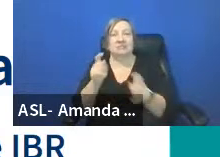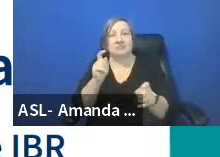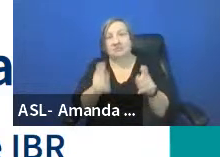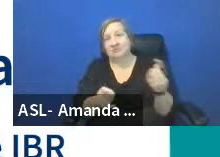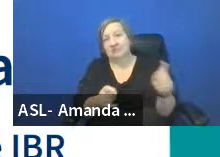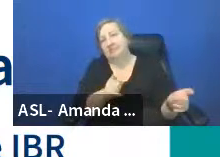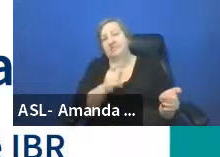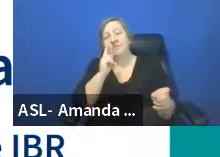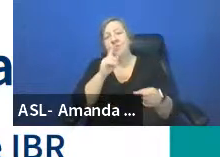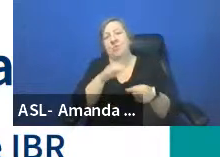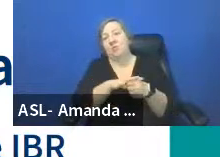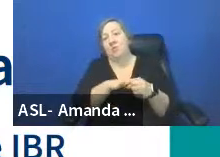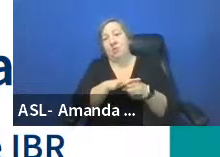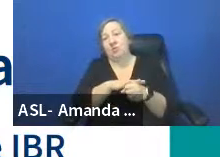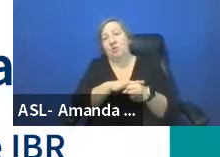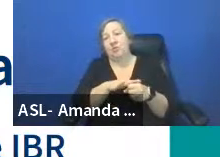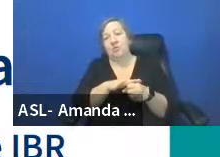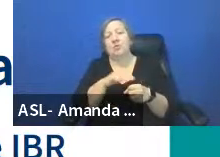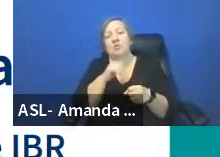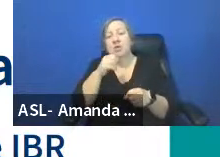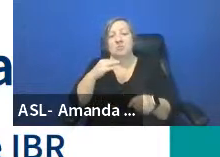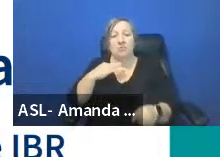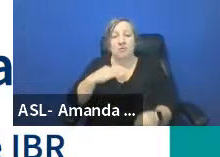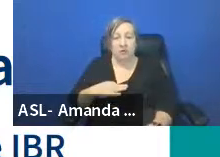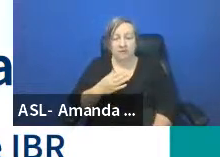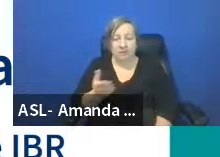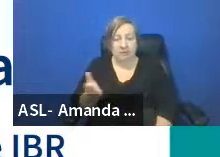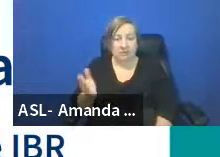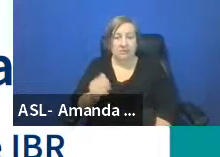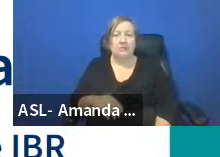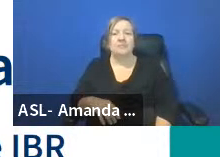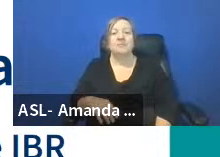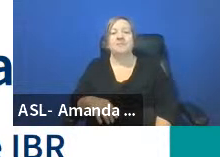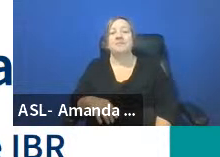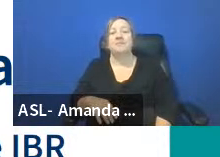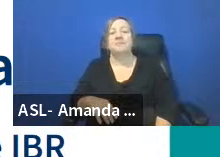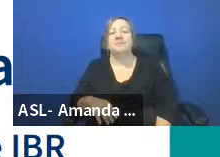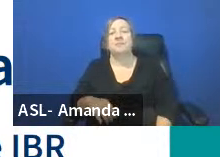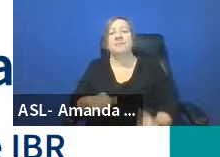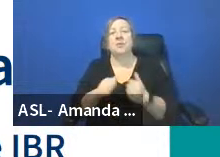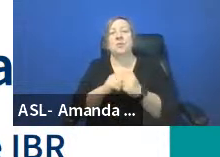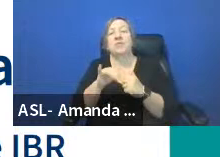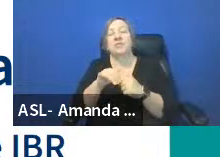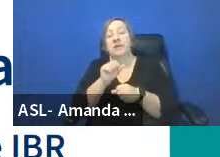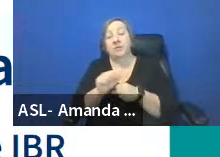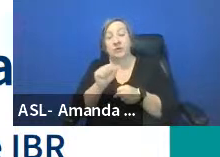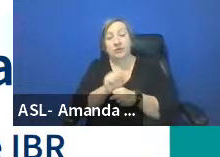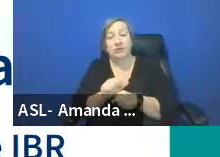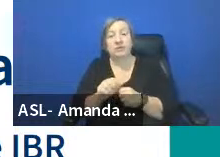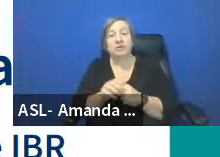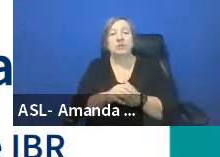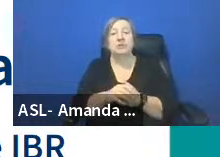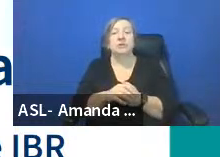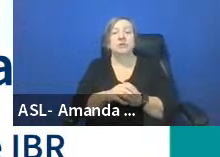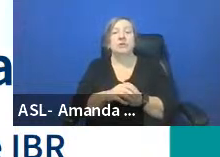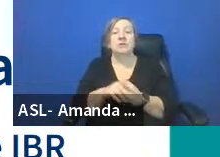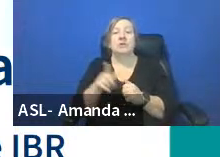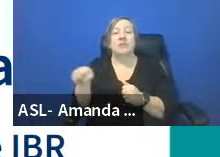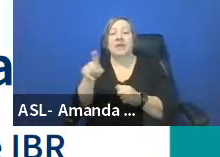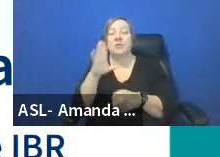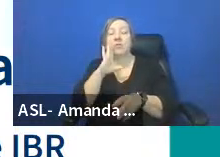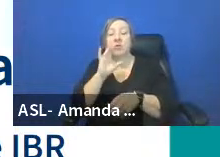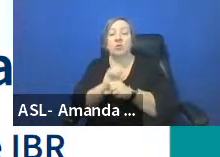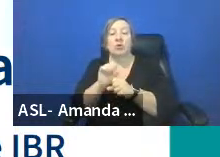to our local nonprofits. And so with this work, they will work